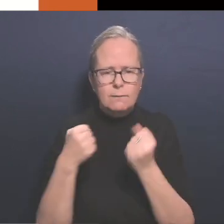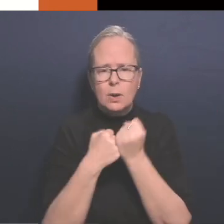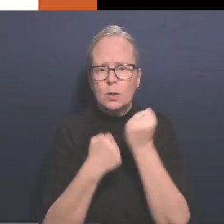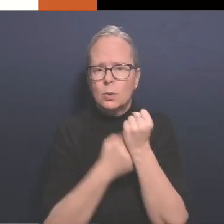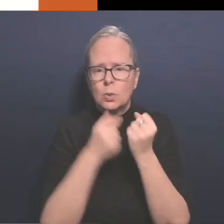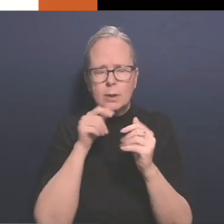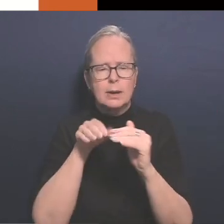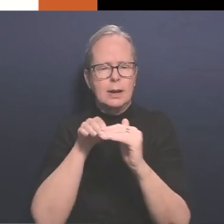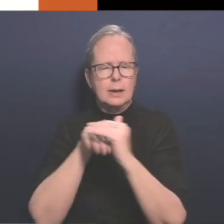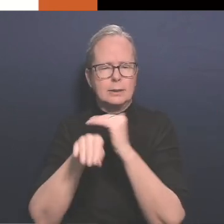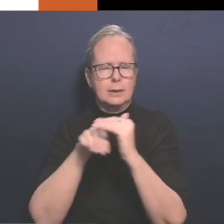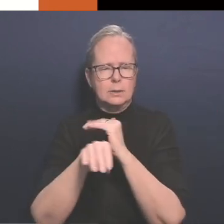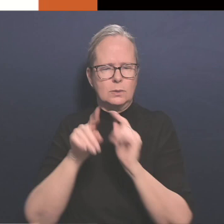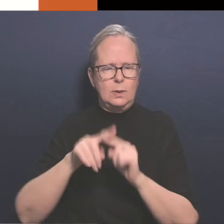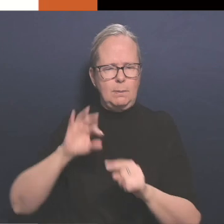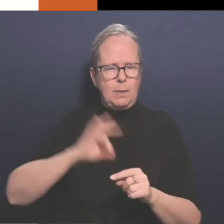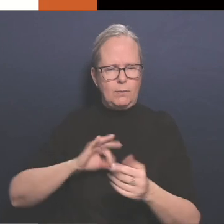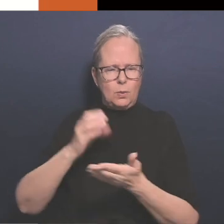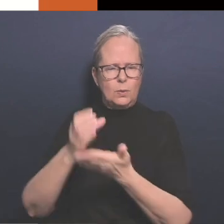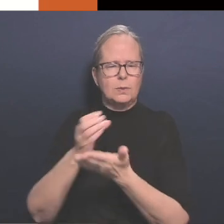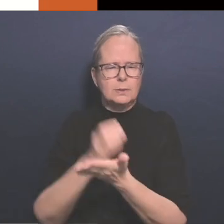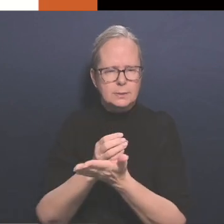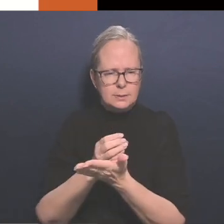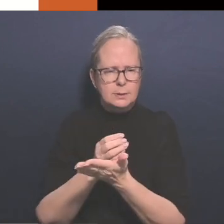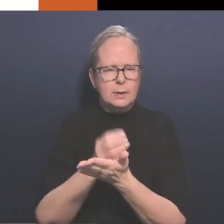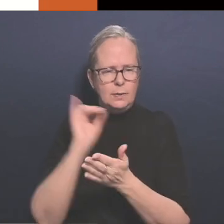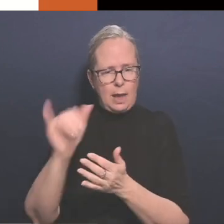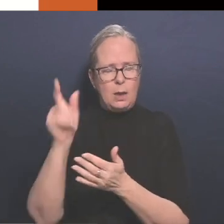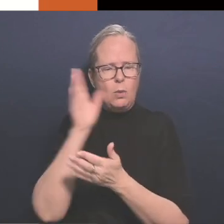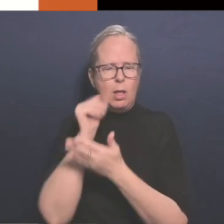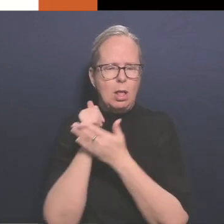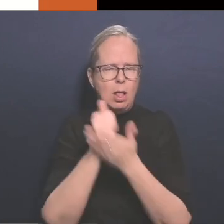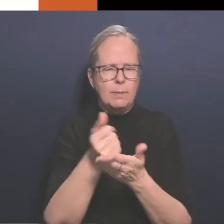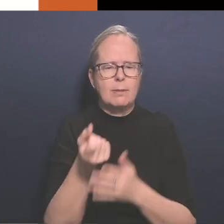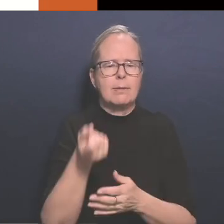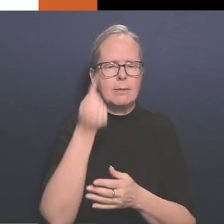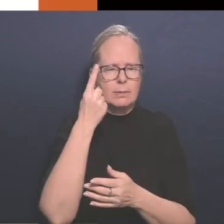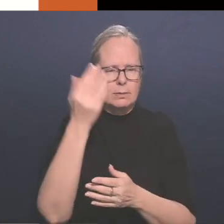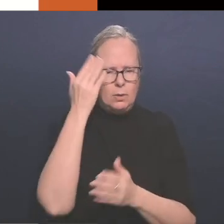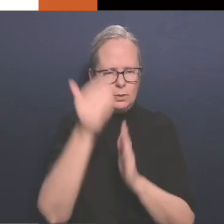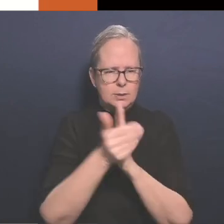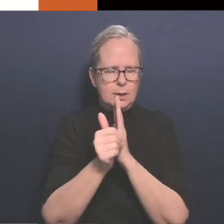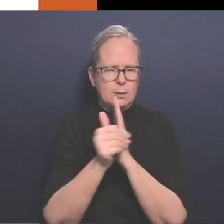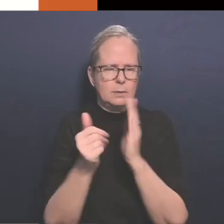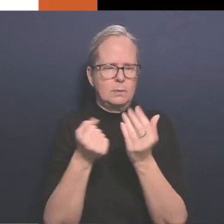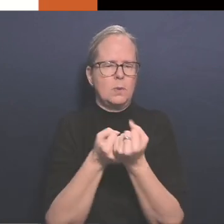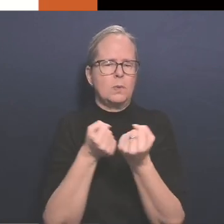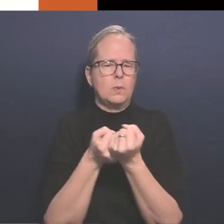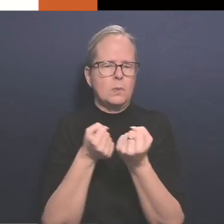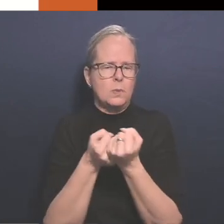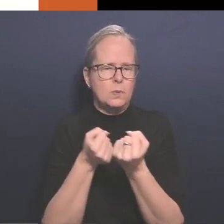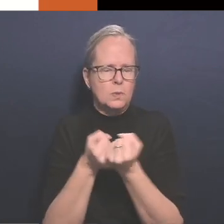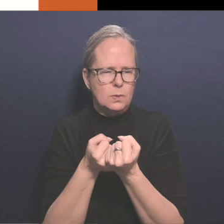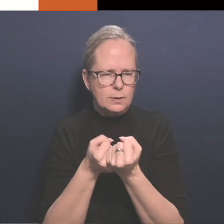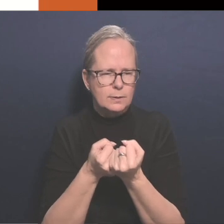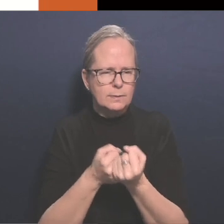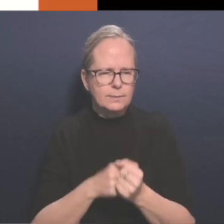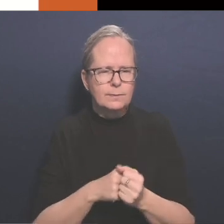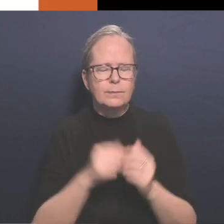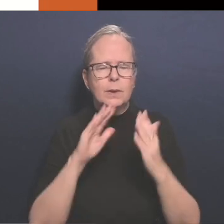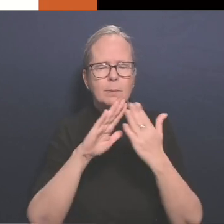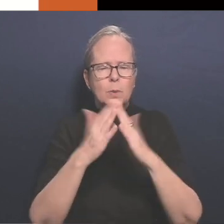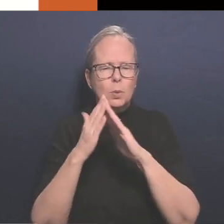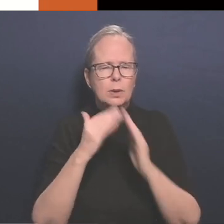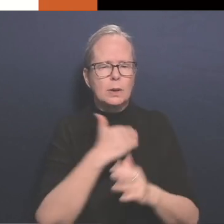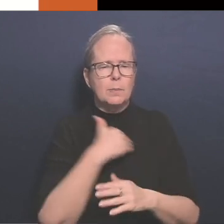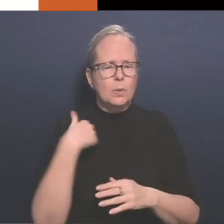upcoming event also related to access to benefits training. And this is a free 90-minute interactive workshop for